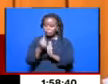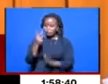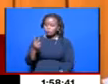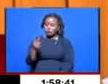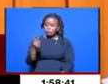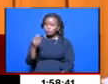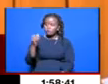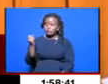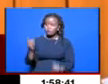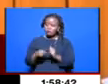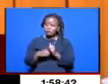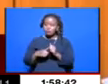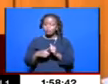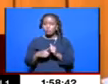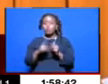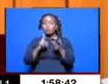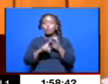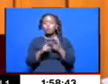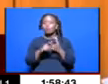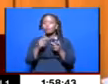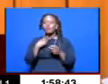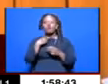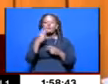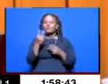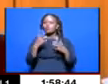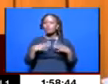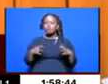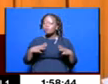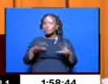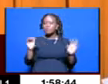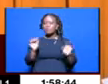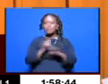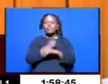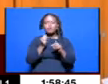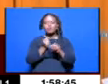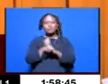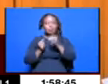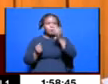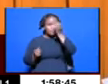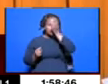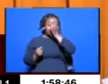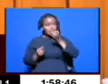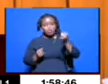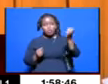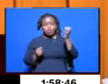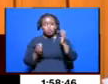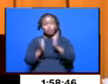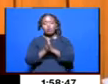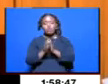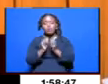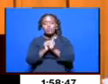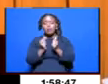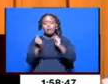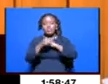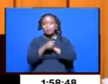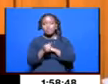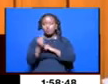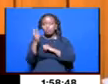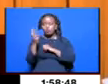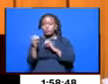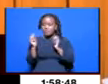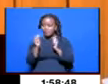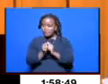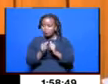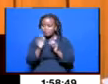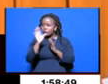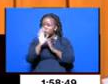the people is a voice that cannot be ignored when it comes to the amendment of the 2010 Constitution. We wonder,